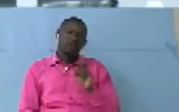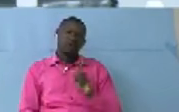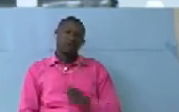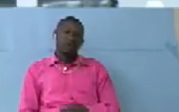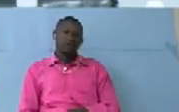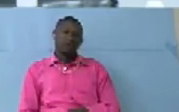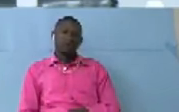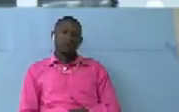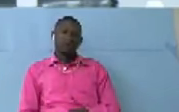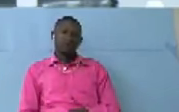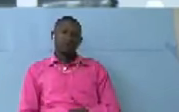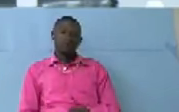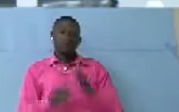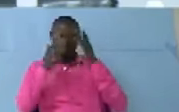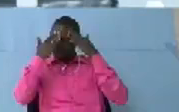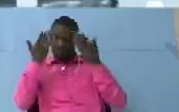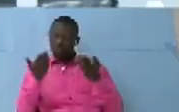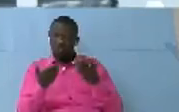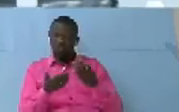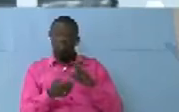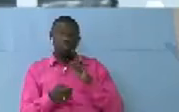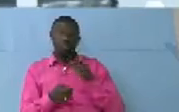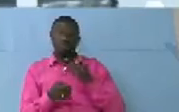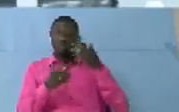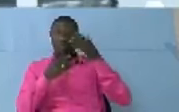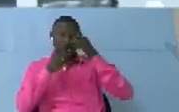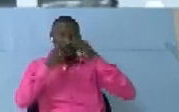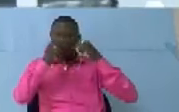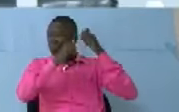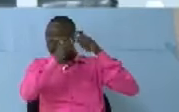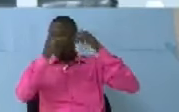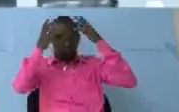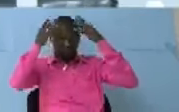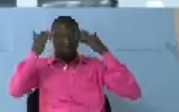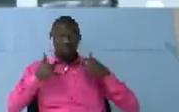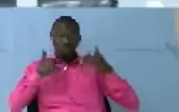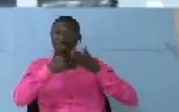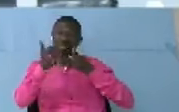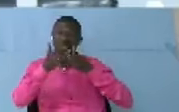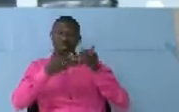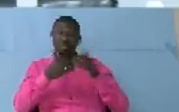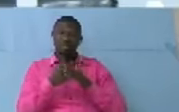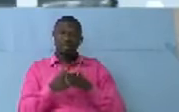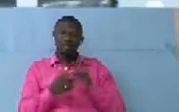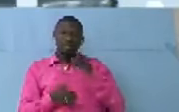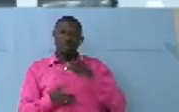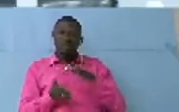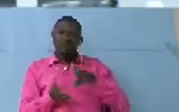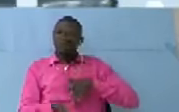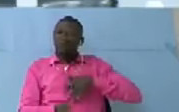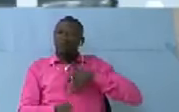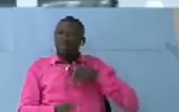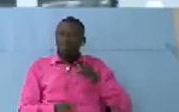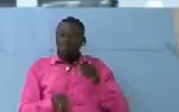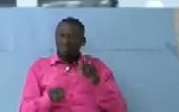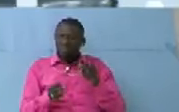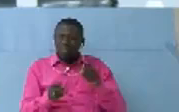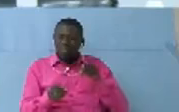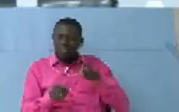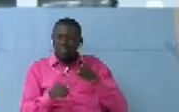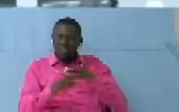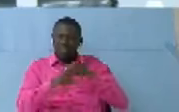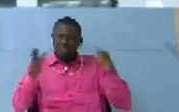I'm tired because I'm not sitting. I cannot say because my eyes were tired. Did you feel the texture? For men